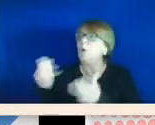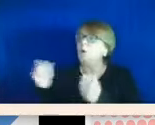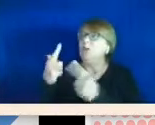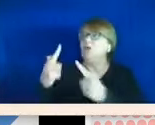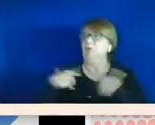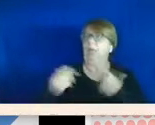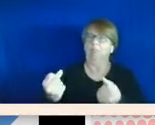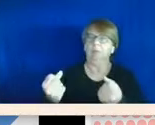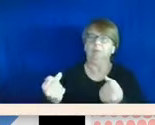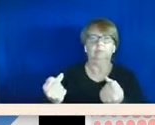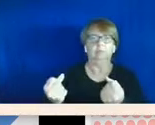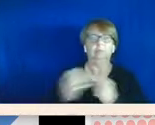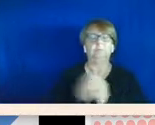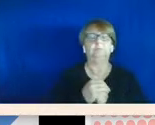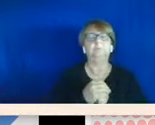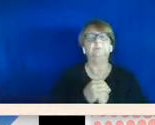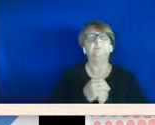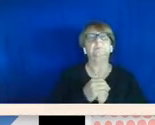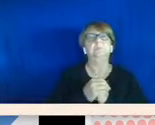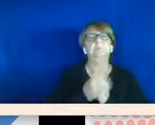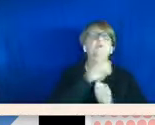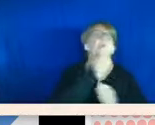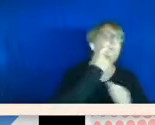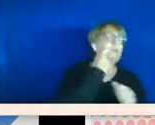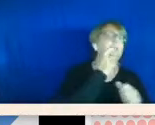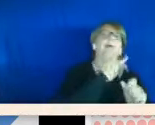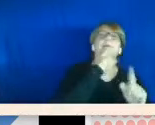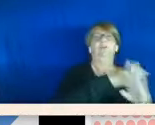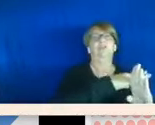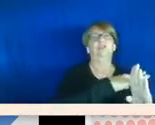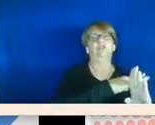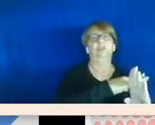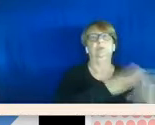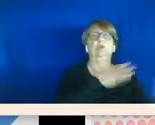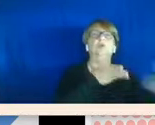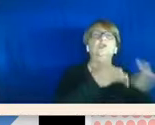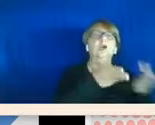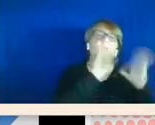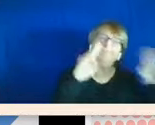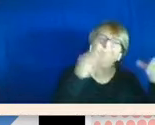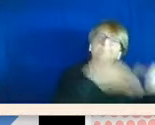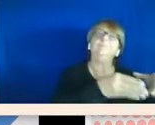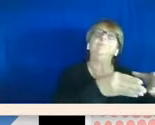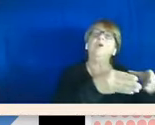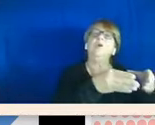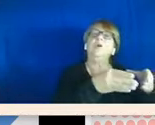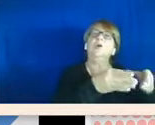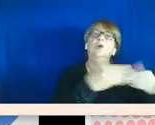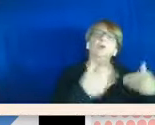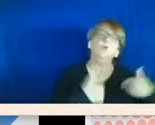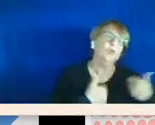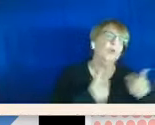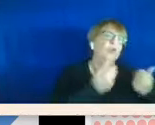in substance use, it's prevention. So services targeted to youth to try to prevent them from engaging in